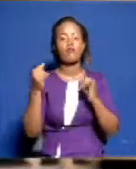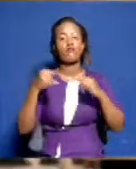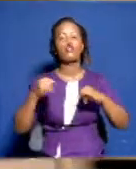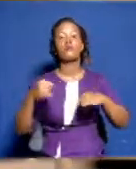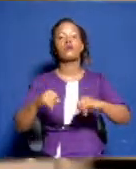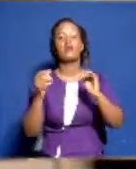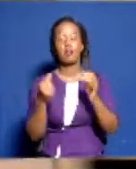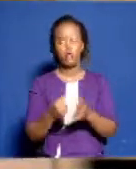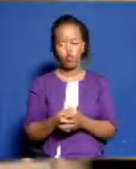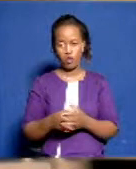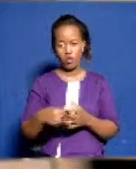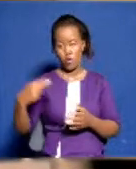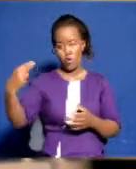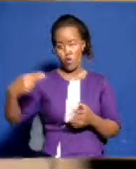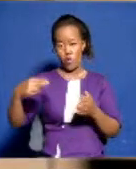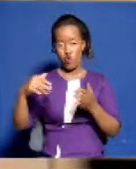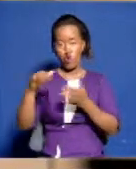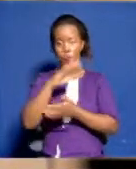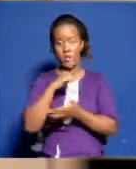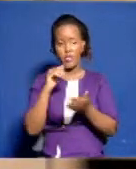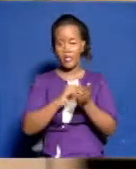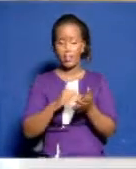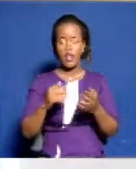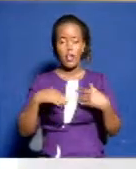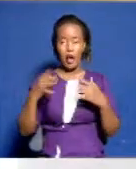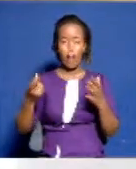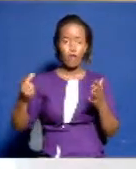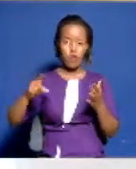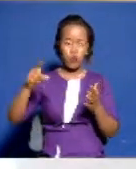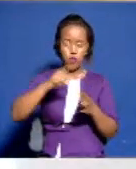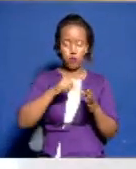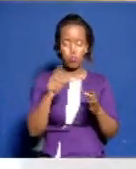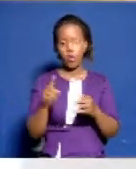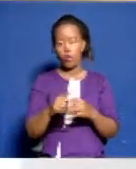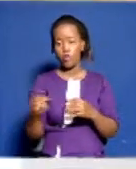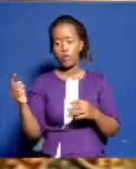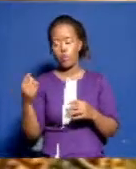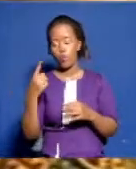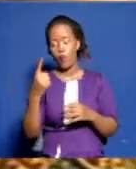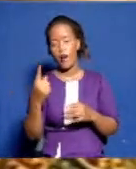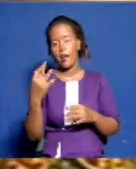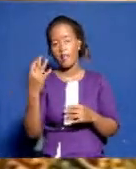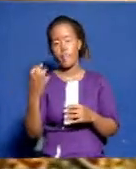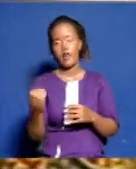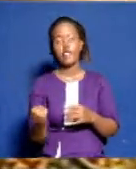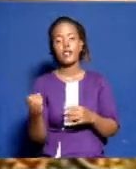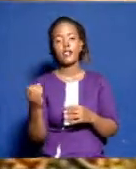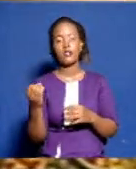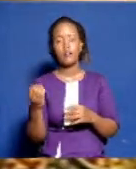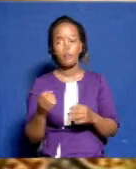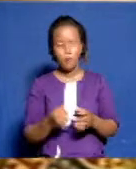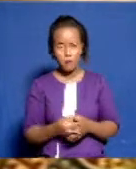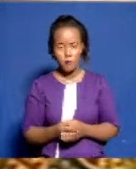across the nation have increased from 118 to 130. For Chanwan News,